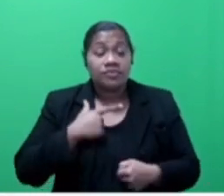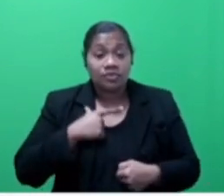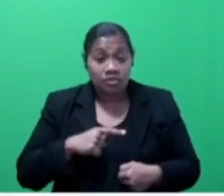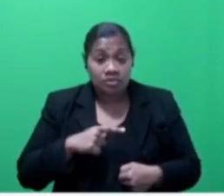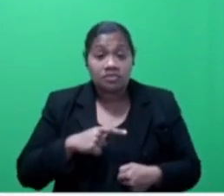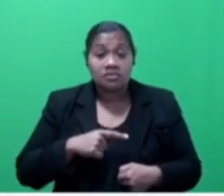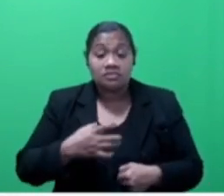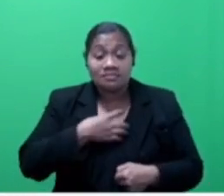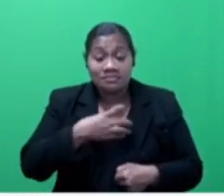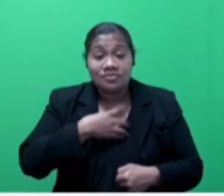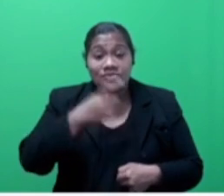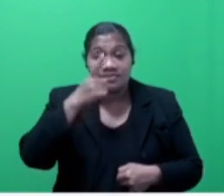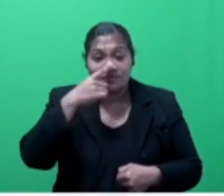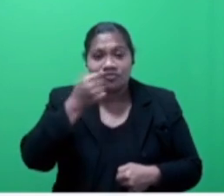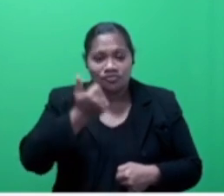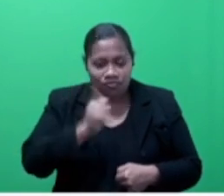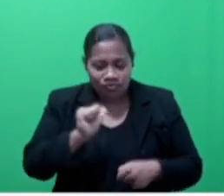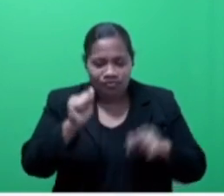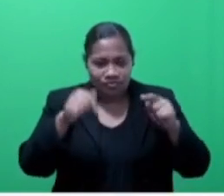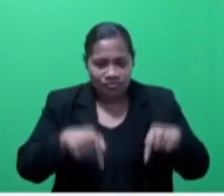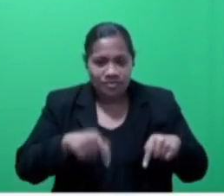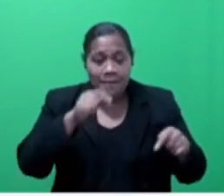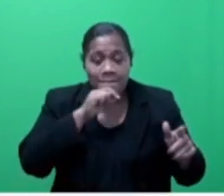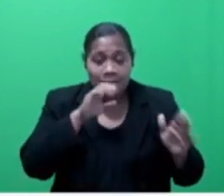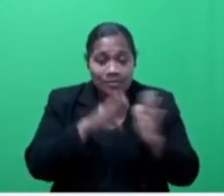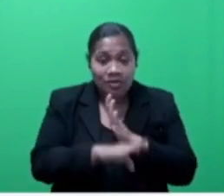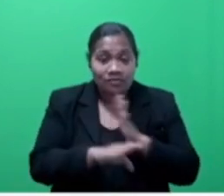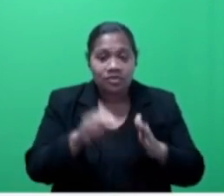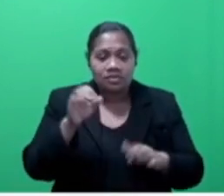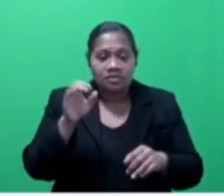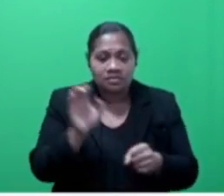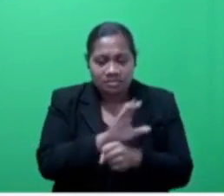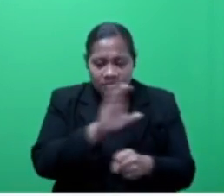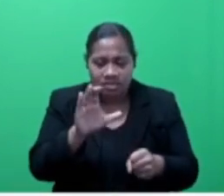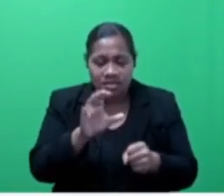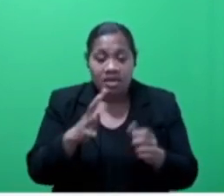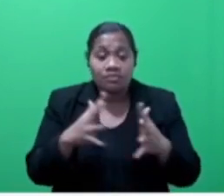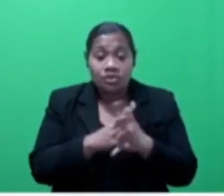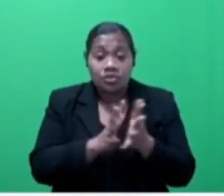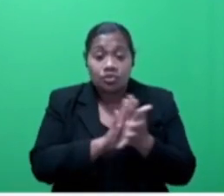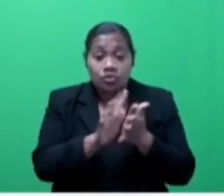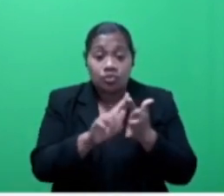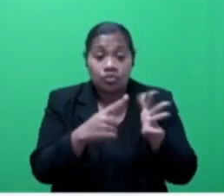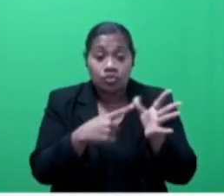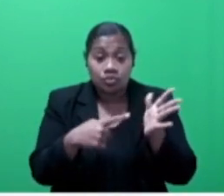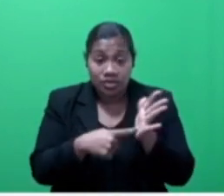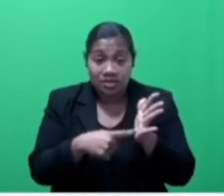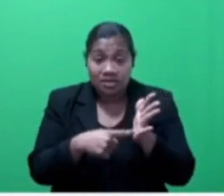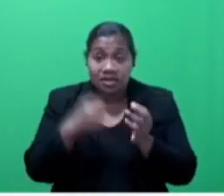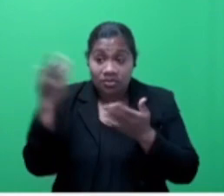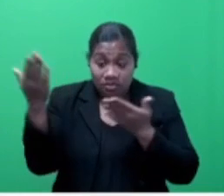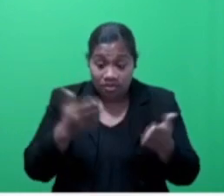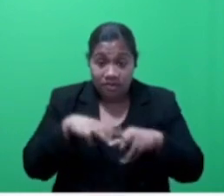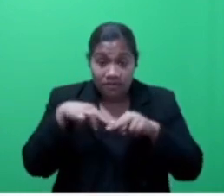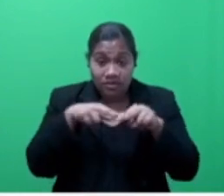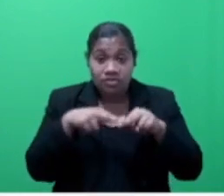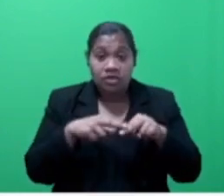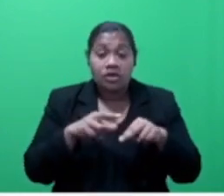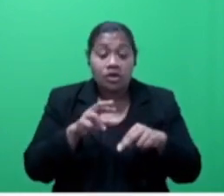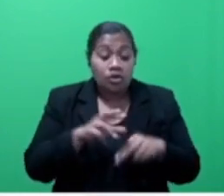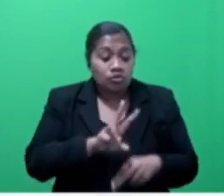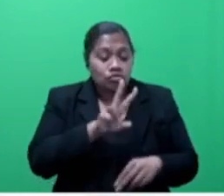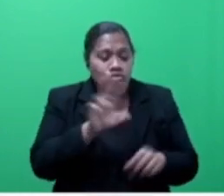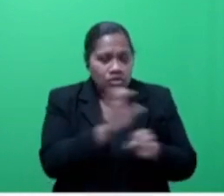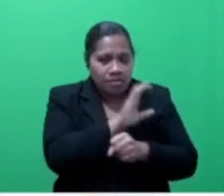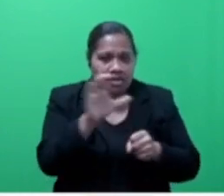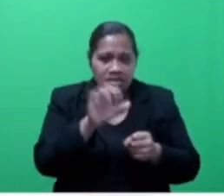for it. Private companies actually import it. The wheat that we actually bring in from Fiji is brought by 2 private companies. So I think there needs to